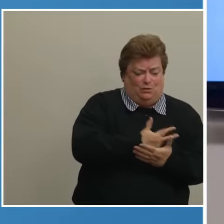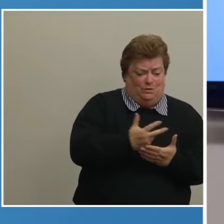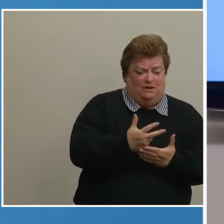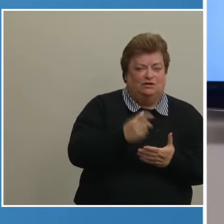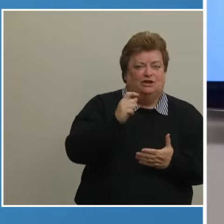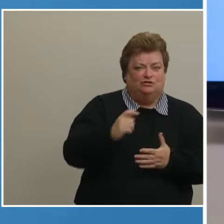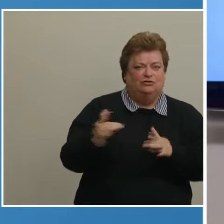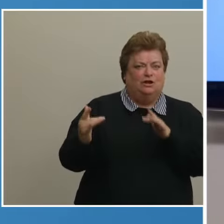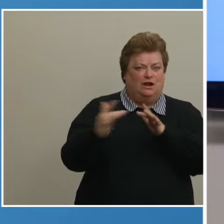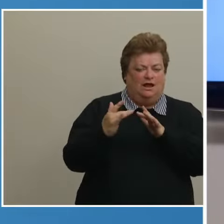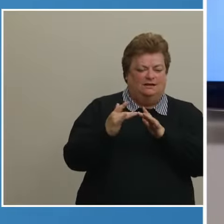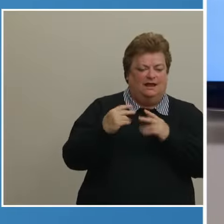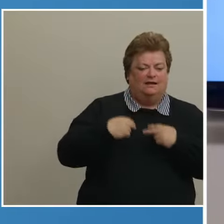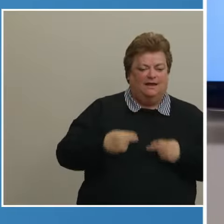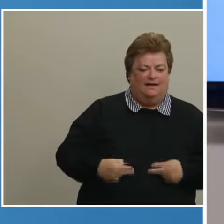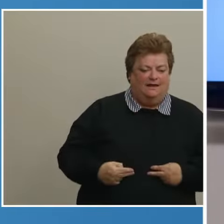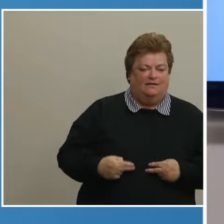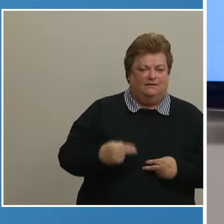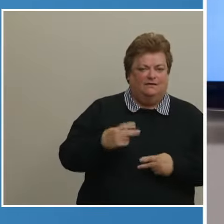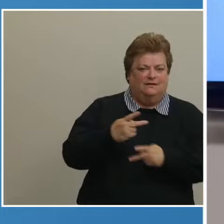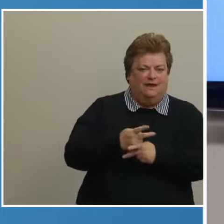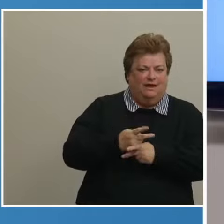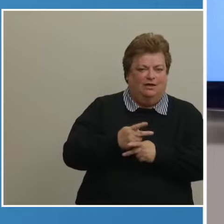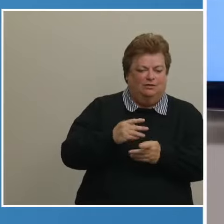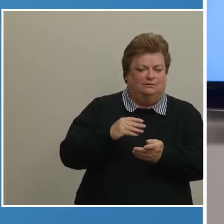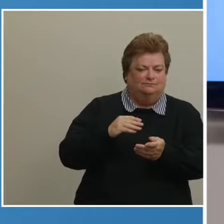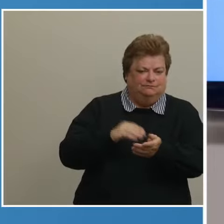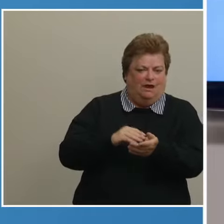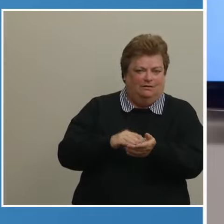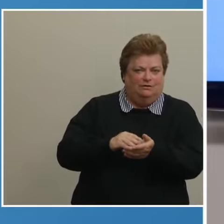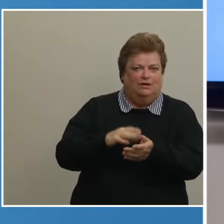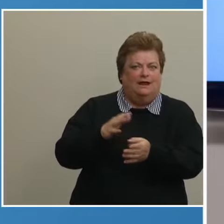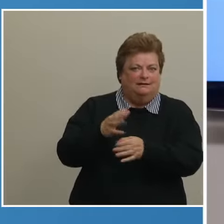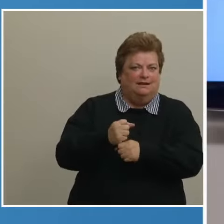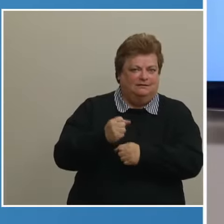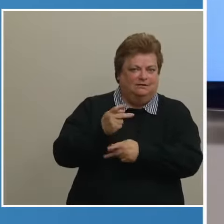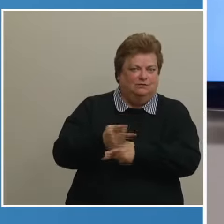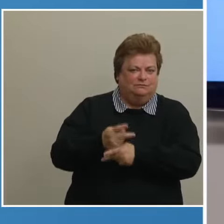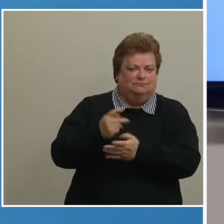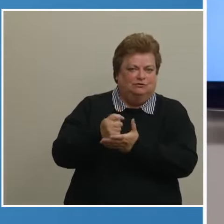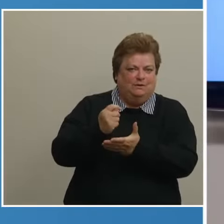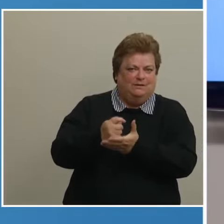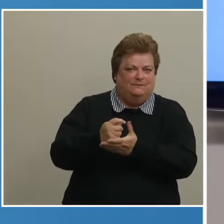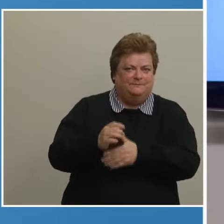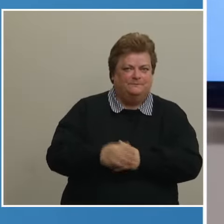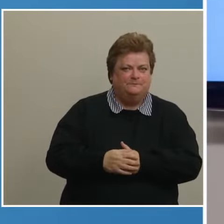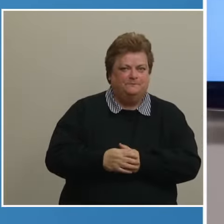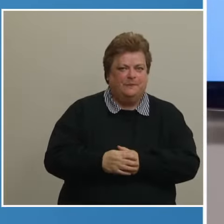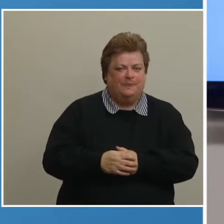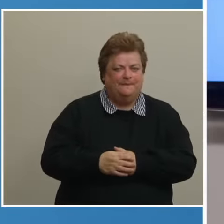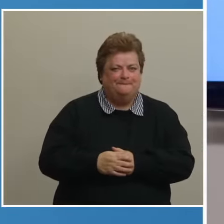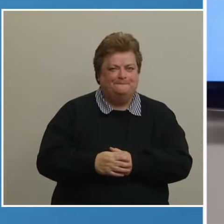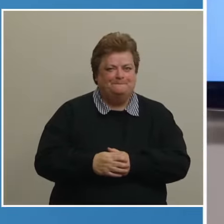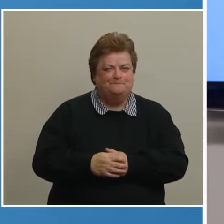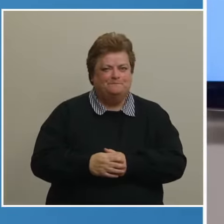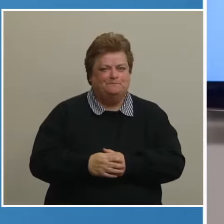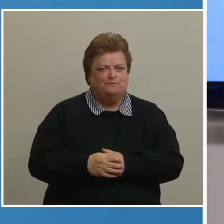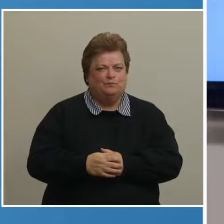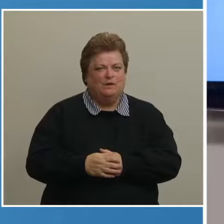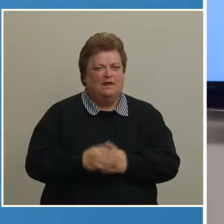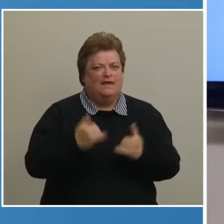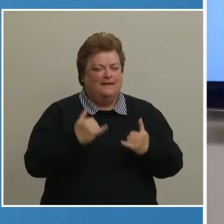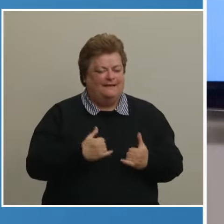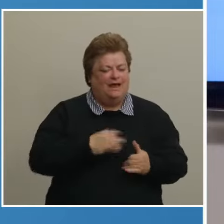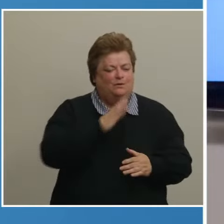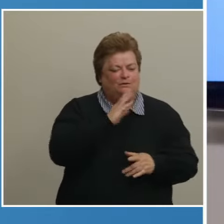should contact their healthcare provider and seek medical treatment. Now I want to talk more about our